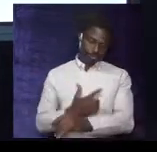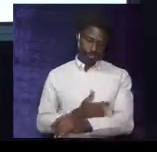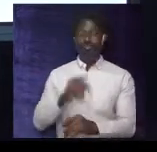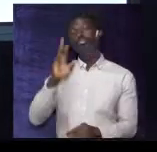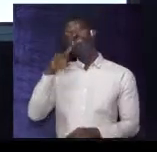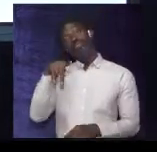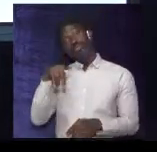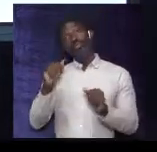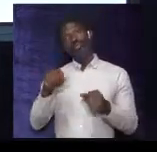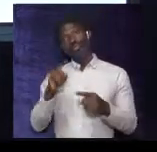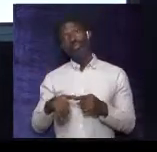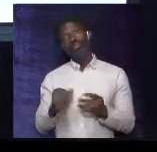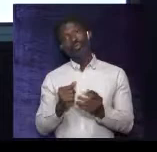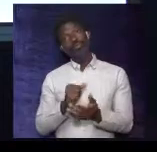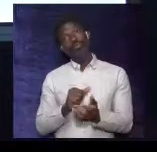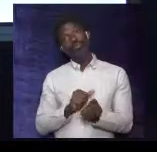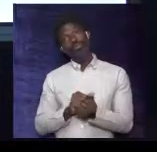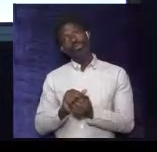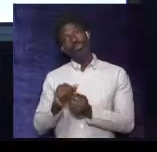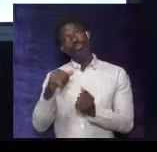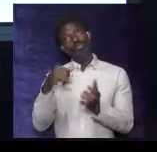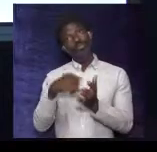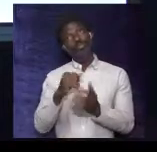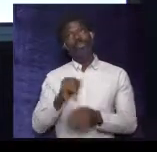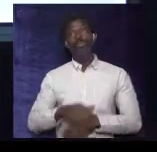is, were you able to pass it?